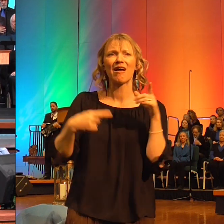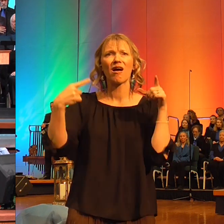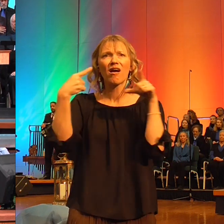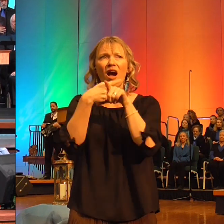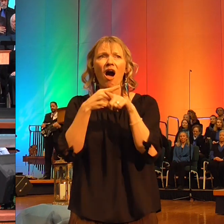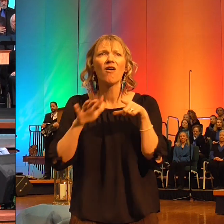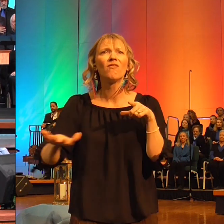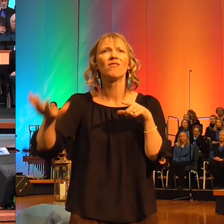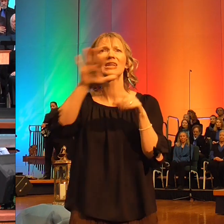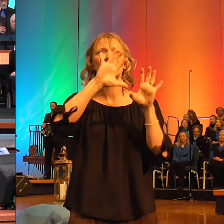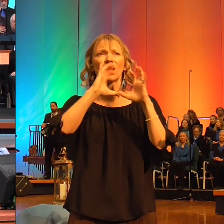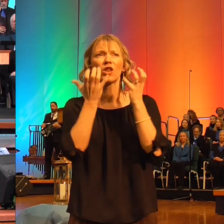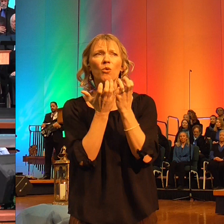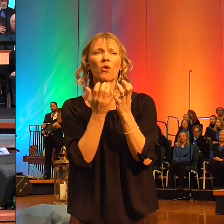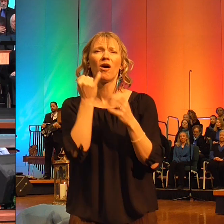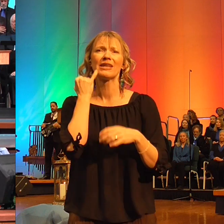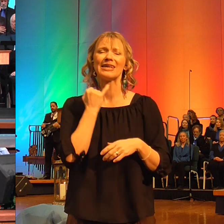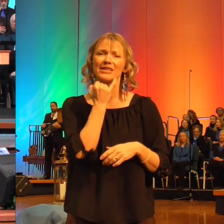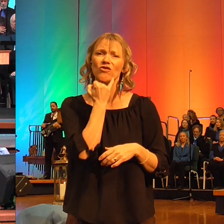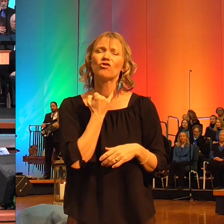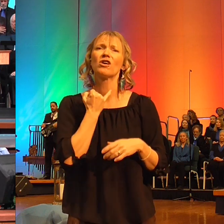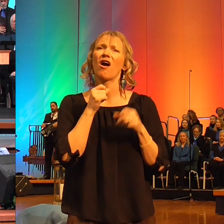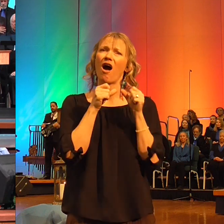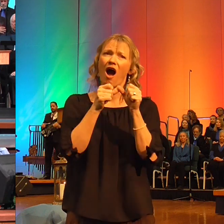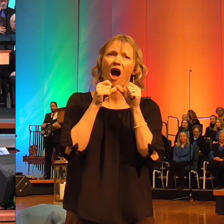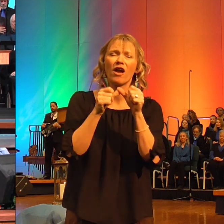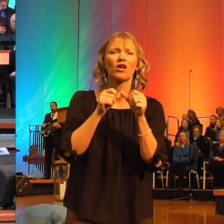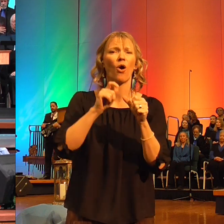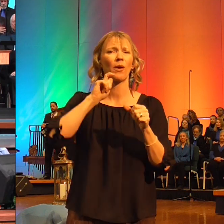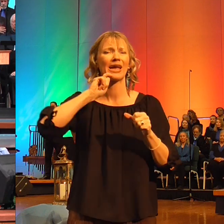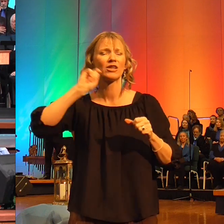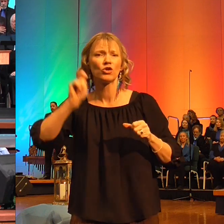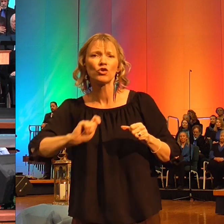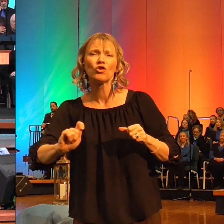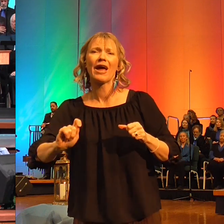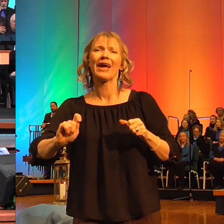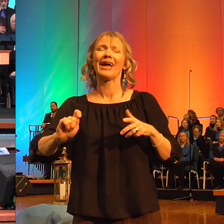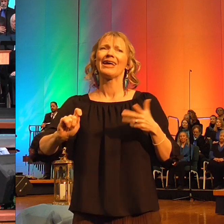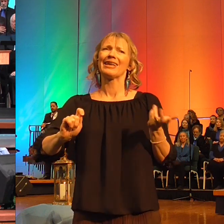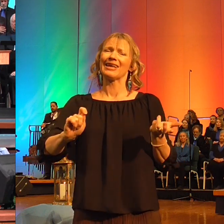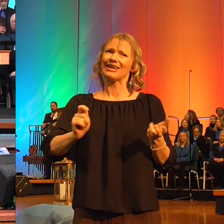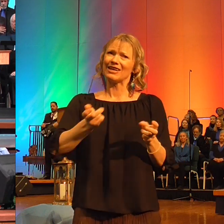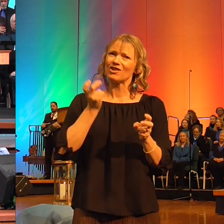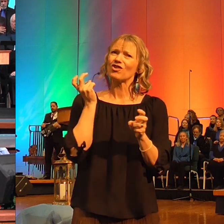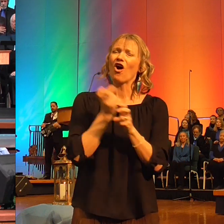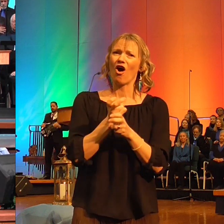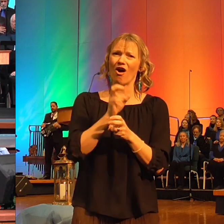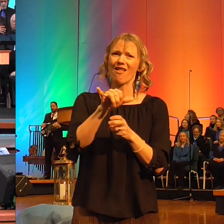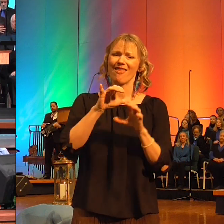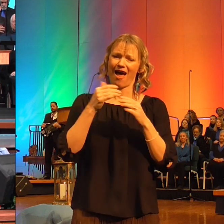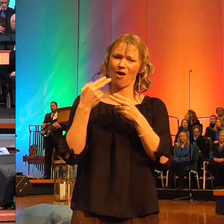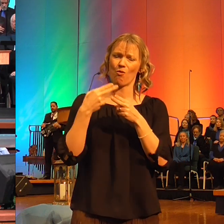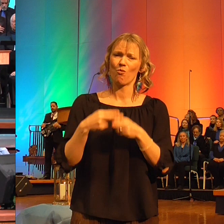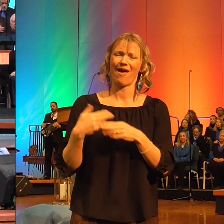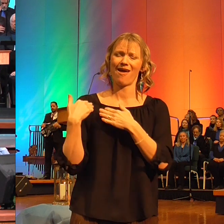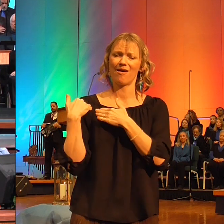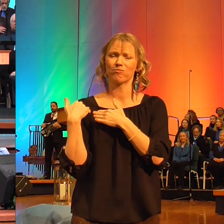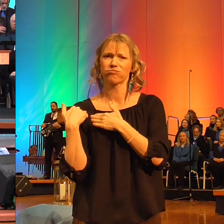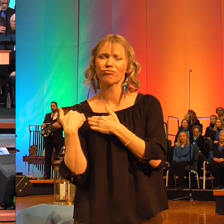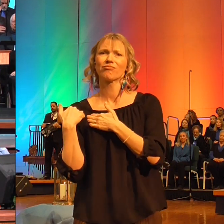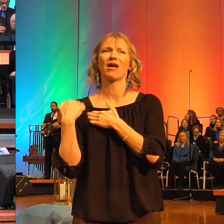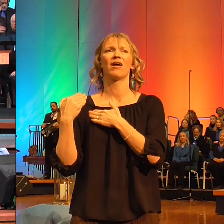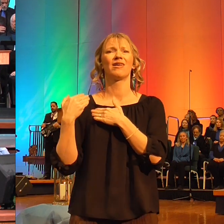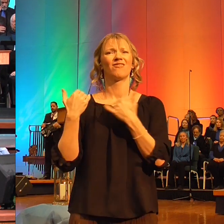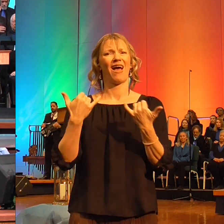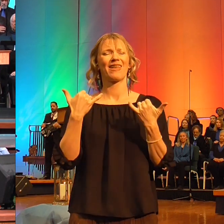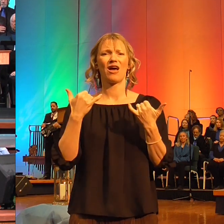world, in Israel, ongoing ones in Ukraine. It's hard to carry that weight. We're doing our Back to Basics